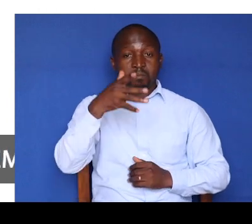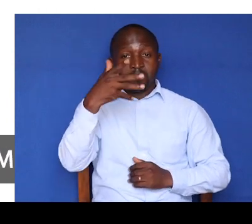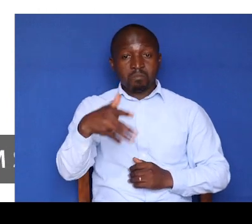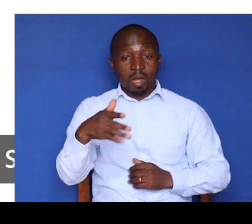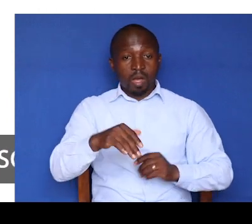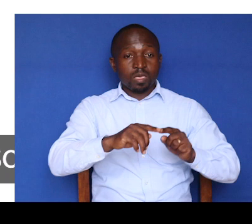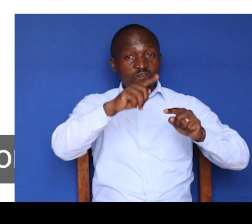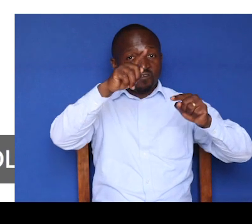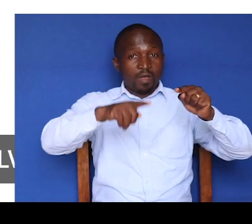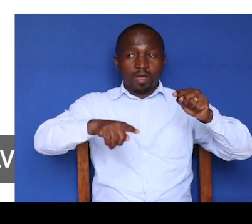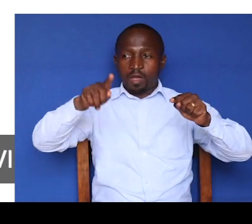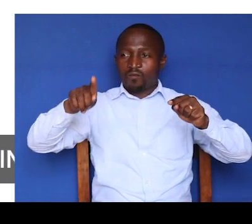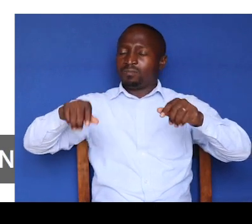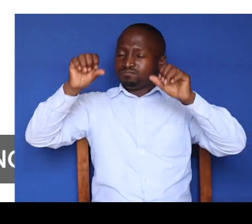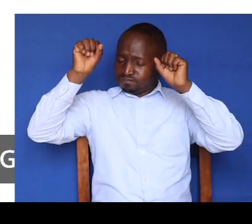inevitable circumstance.